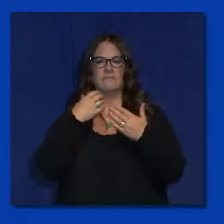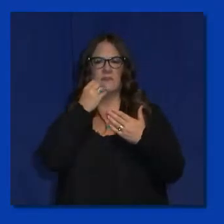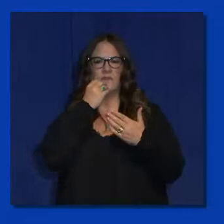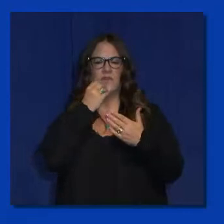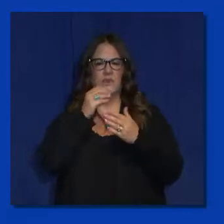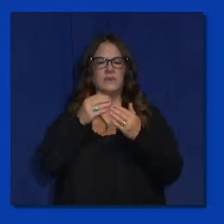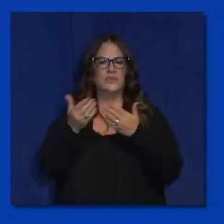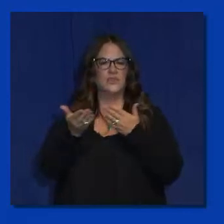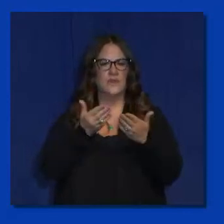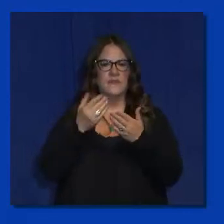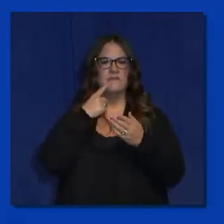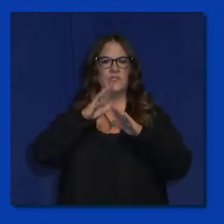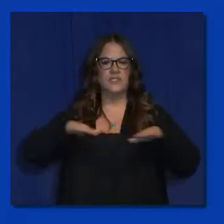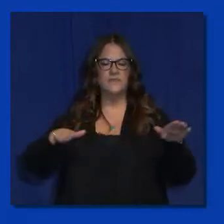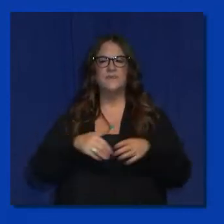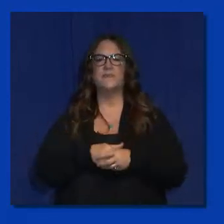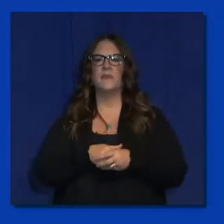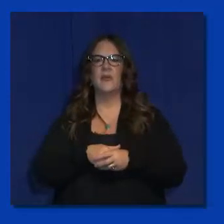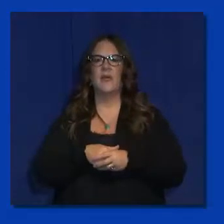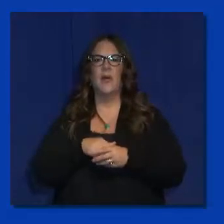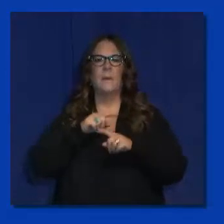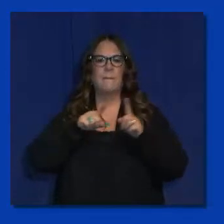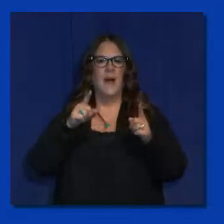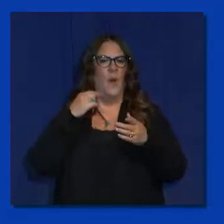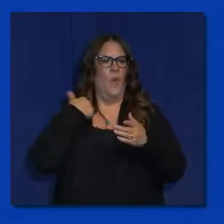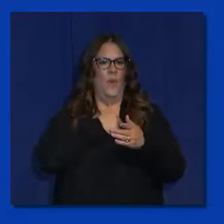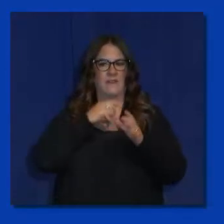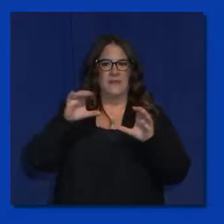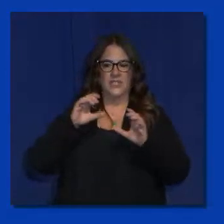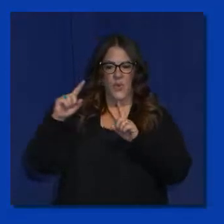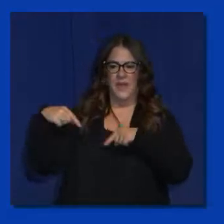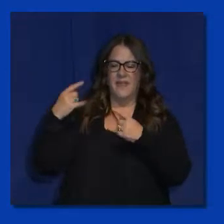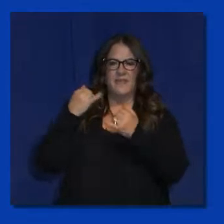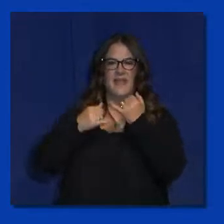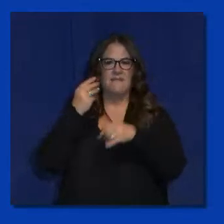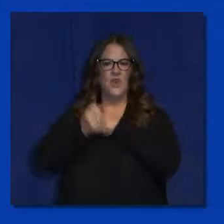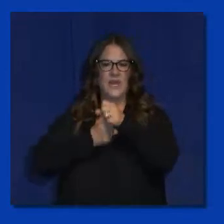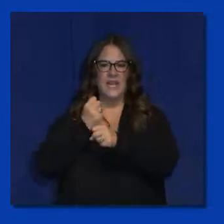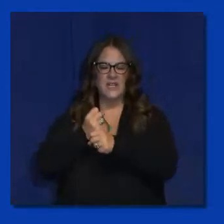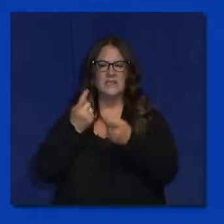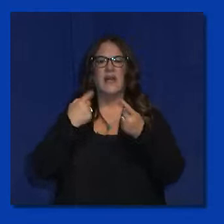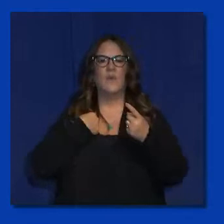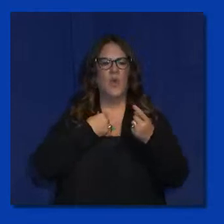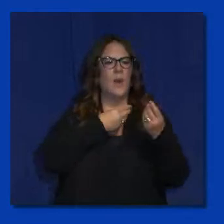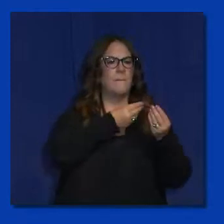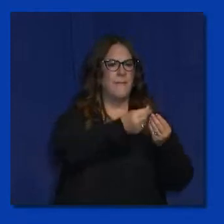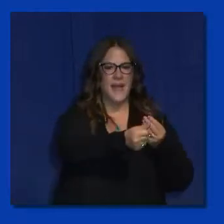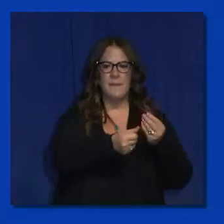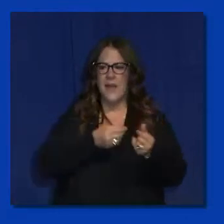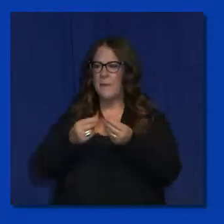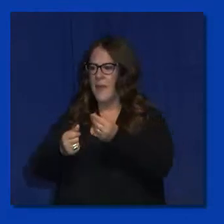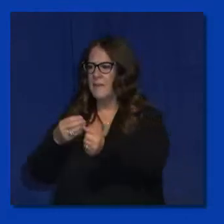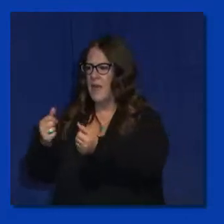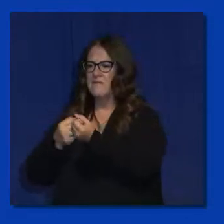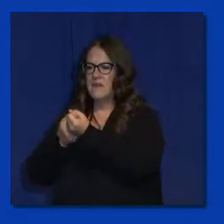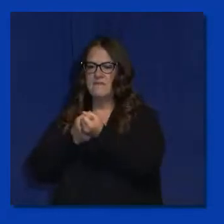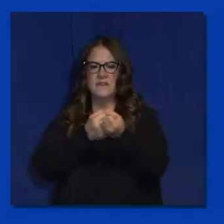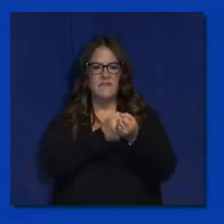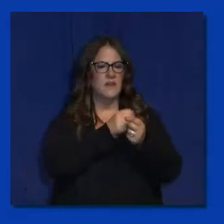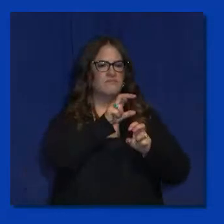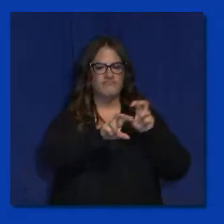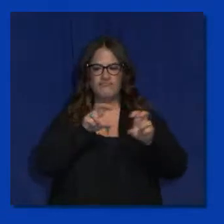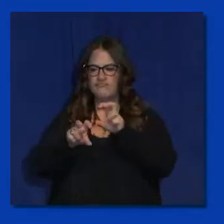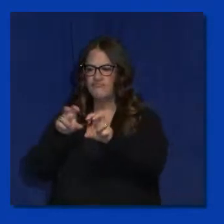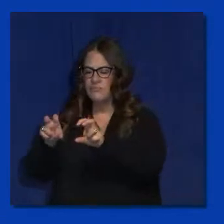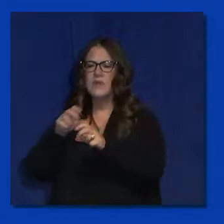These will take some years, but this is what we've been doing last couple of years, and we're funding these things. We're not just promoting it, we're investing in